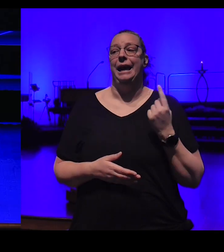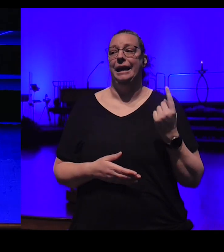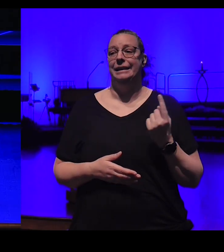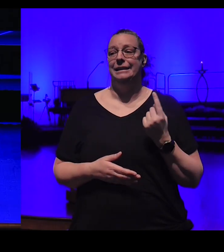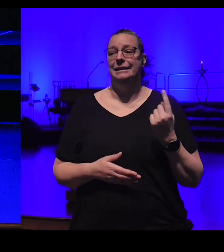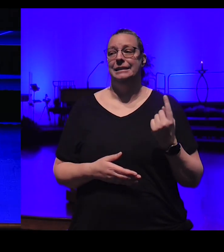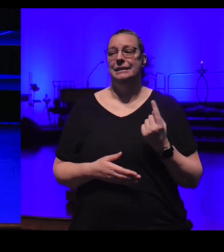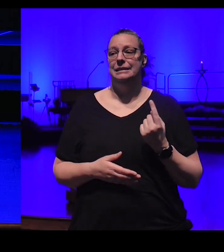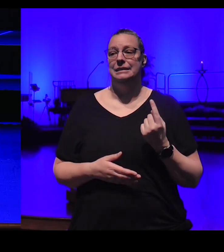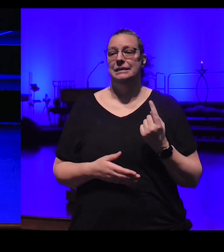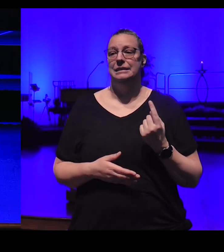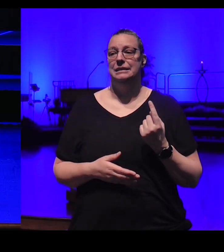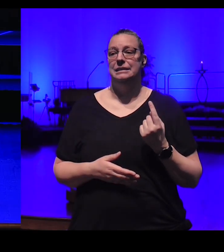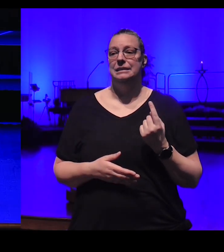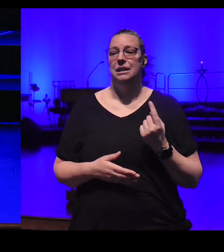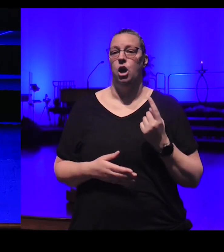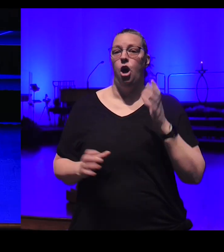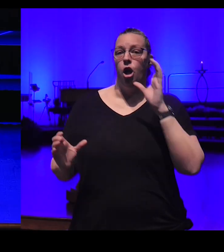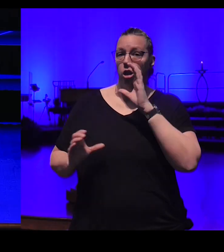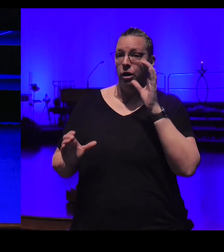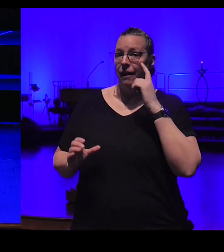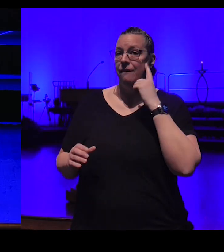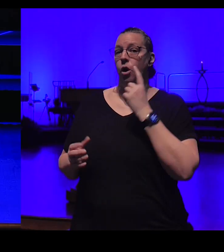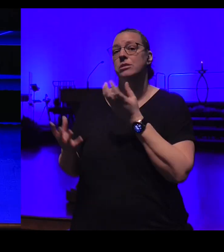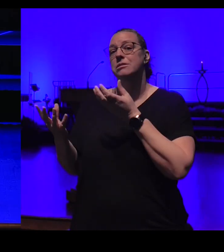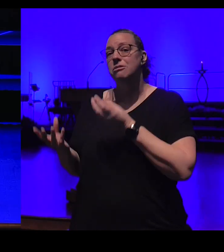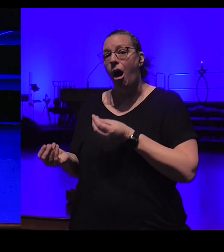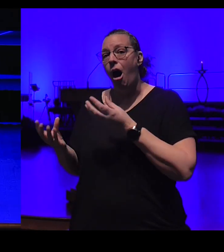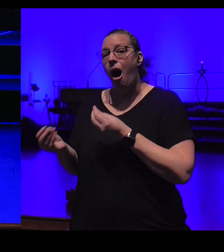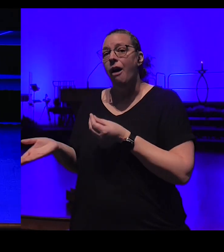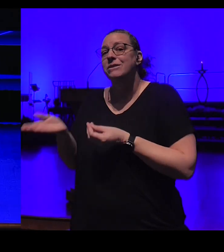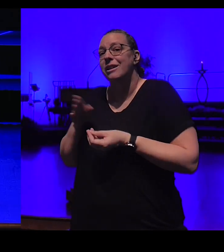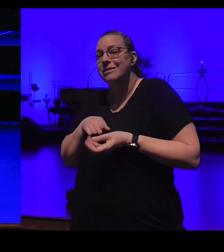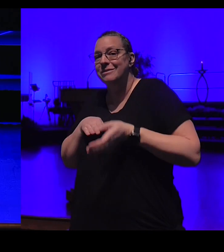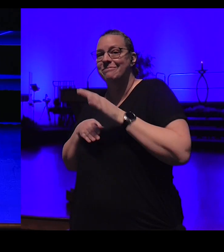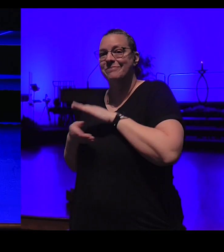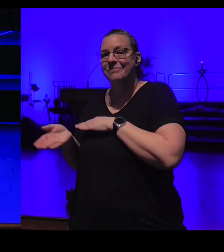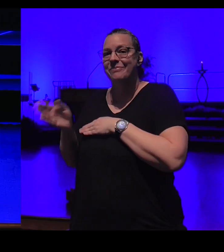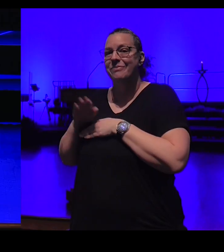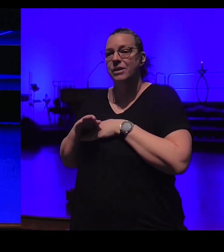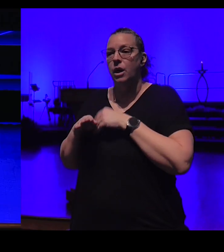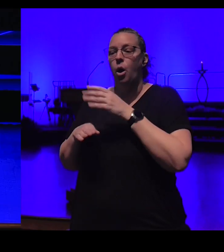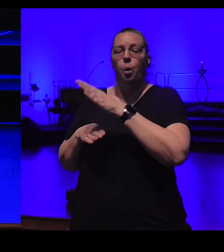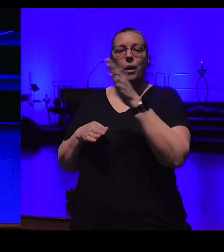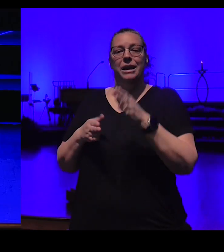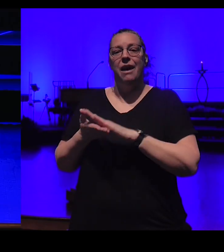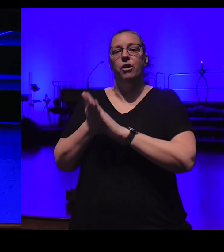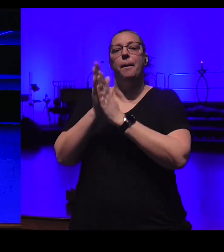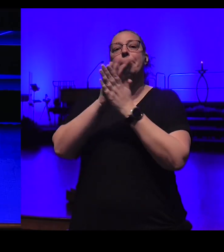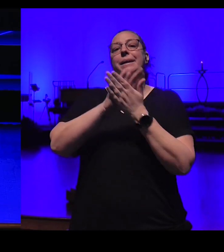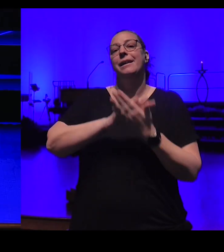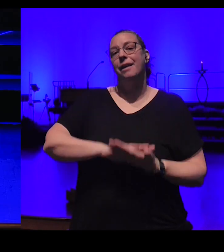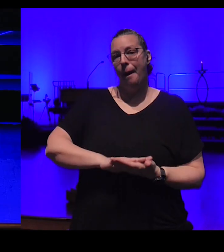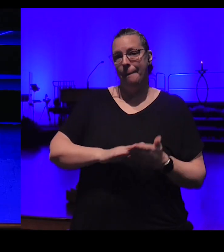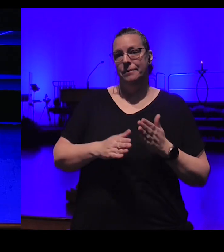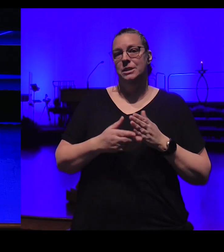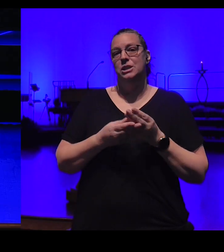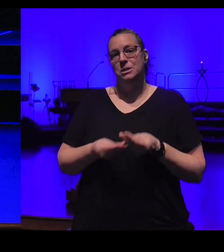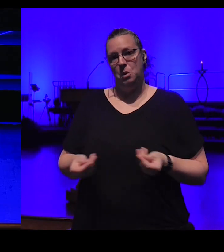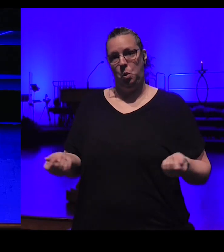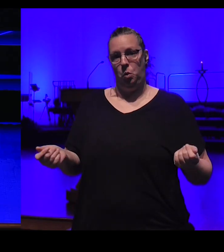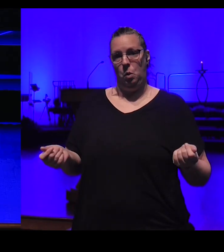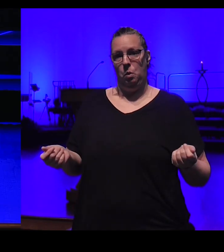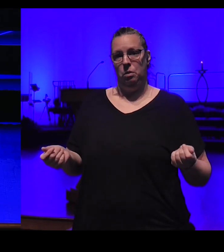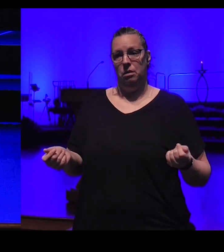our life in soft pieces of velvet, we never become smooth. It feels nice, but we